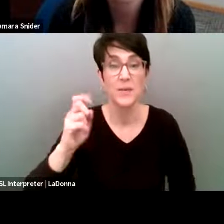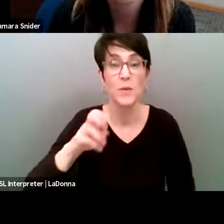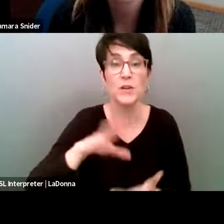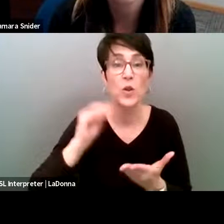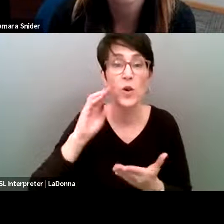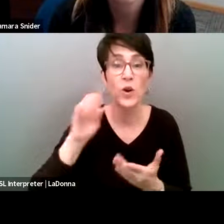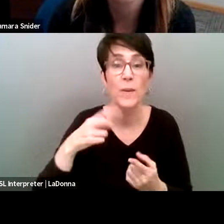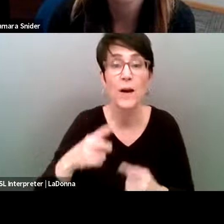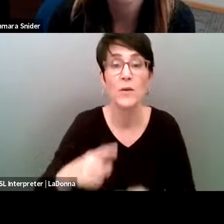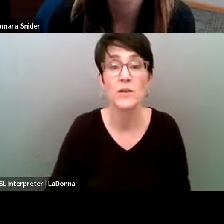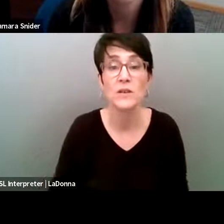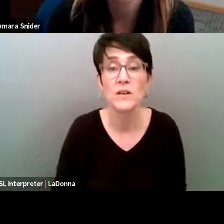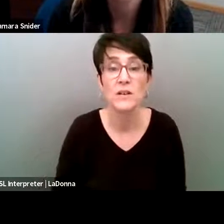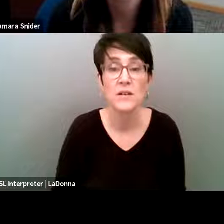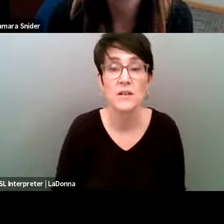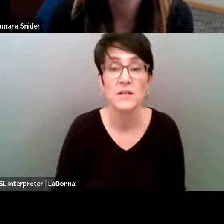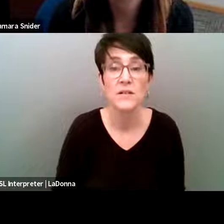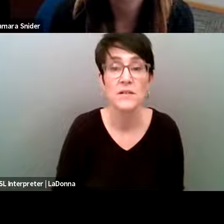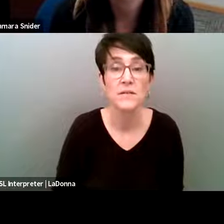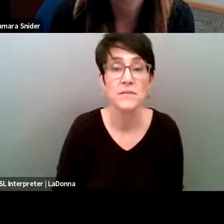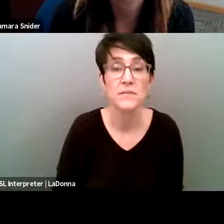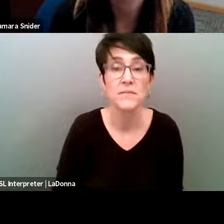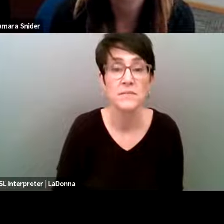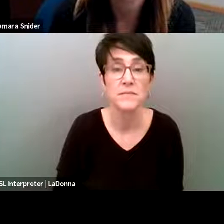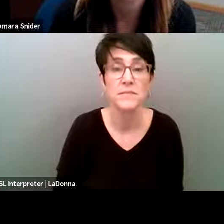Thanks for bringing it up.